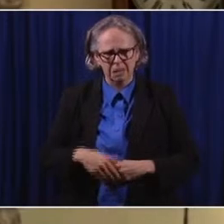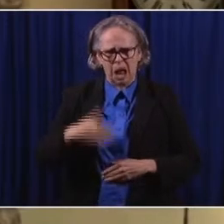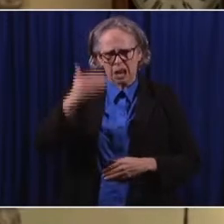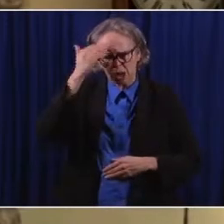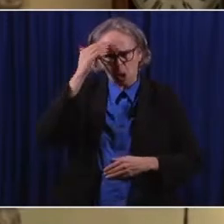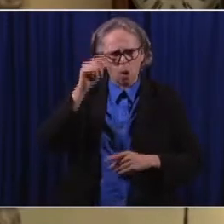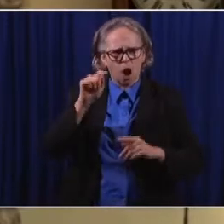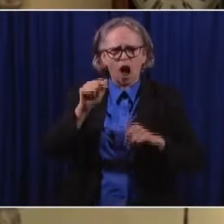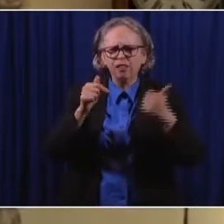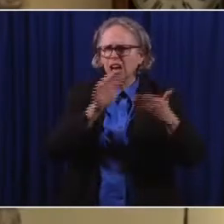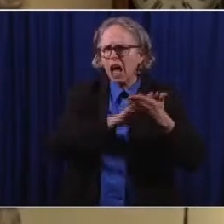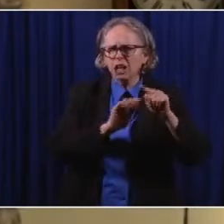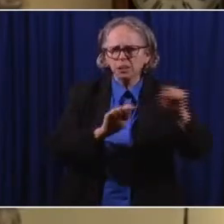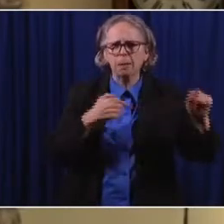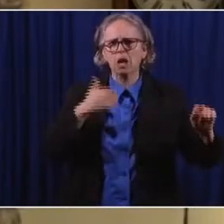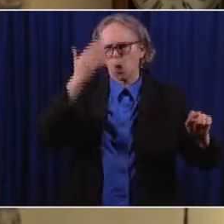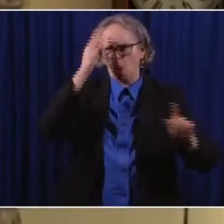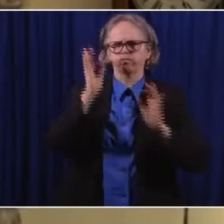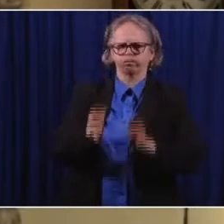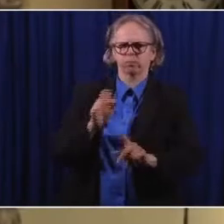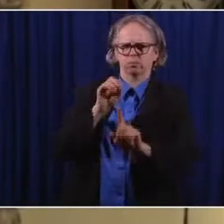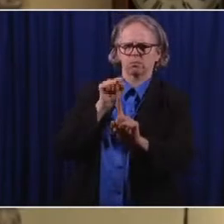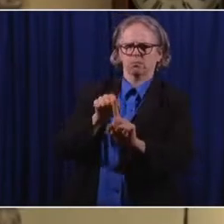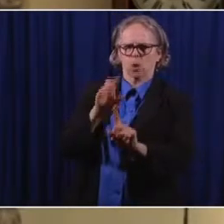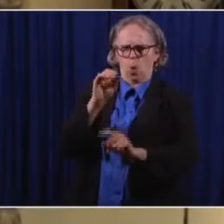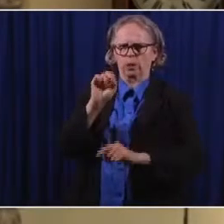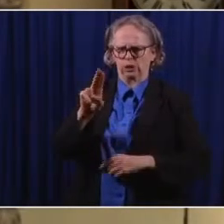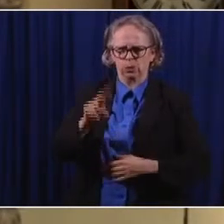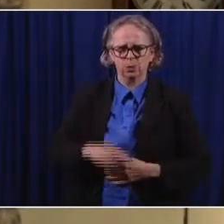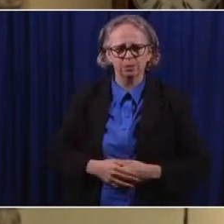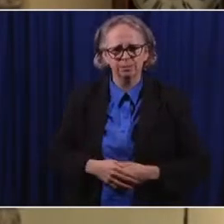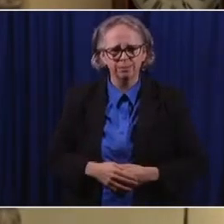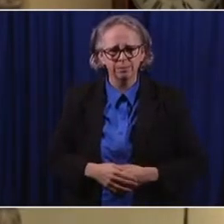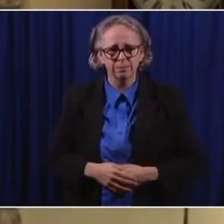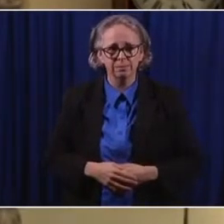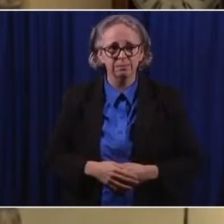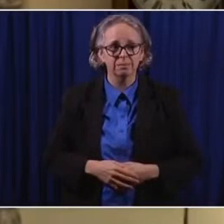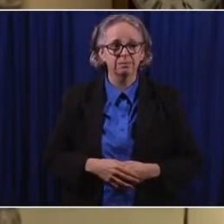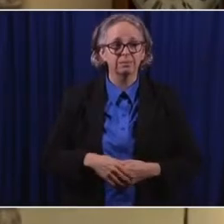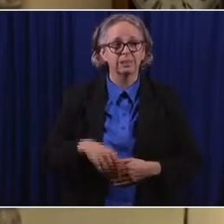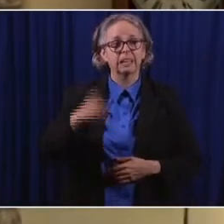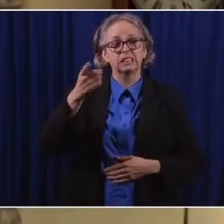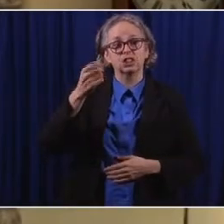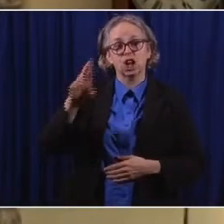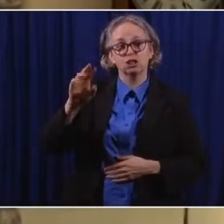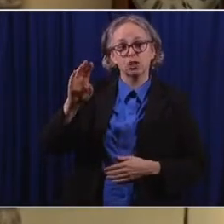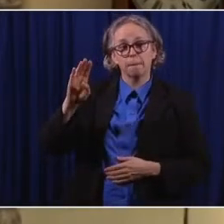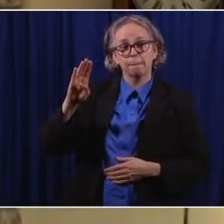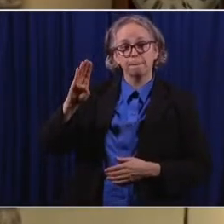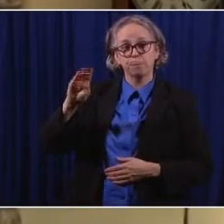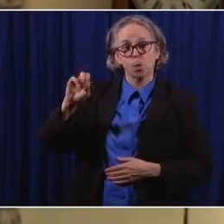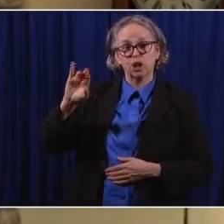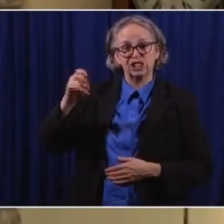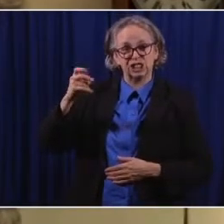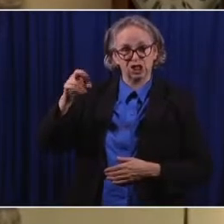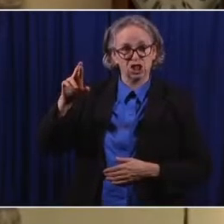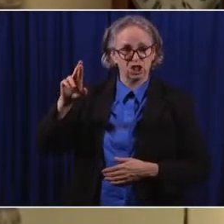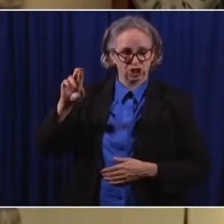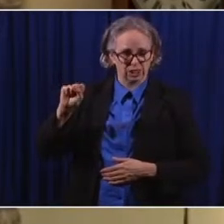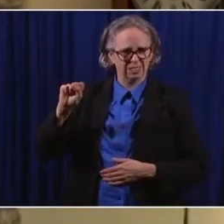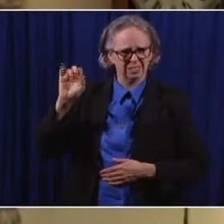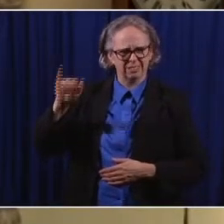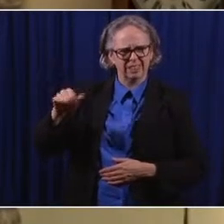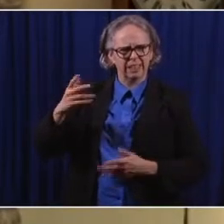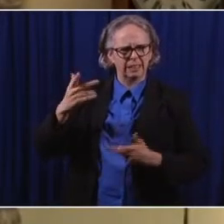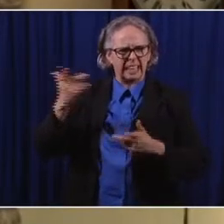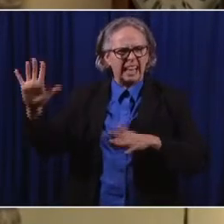protocols are in place. Dr. Borchers, who's advising the Big Ten, is from Ohio State.